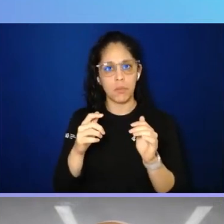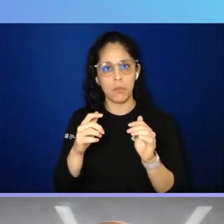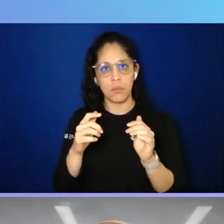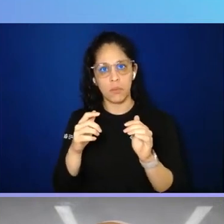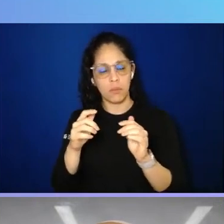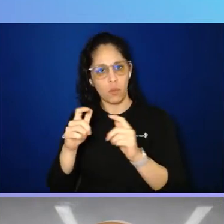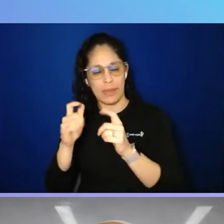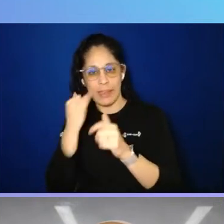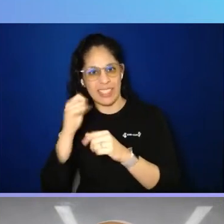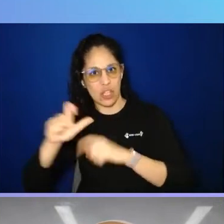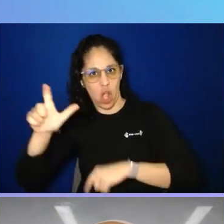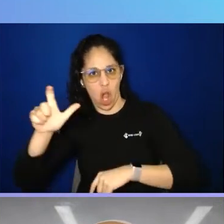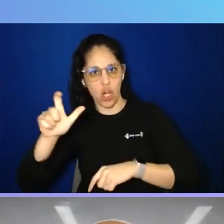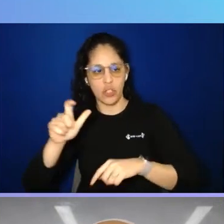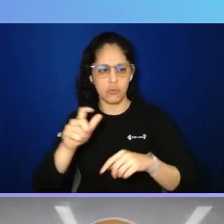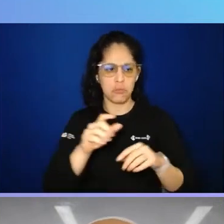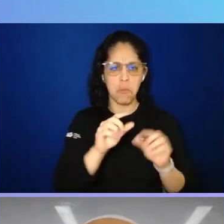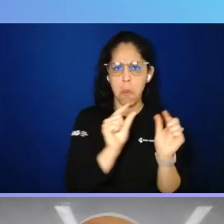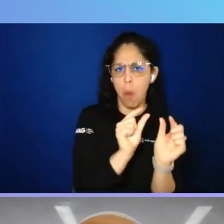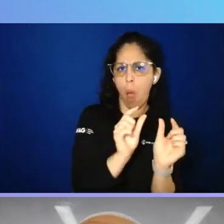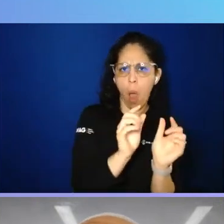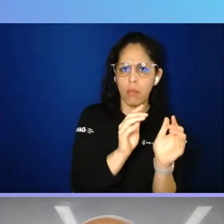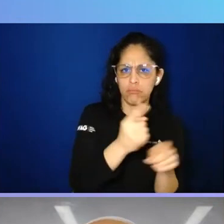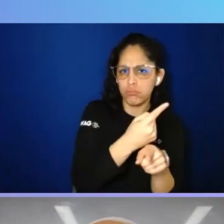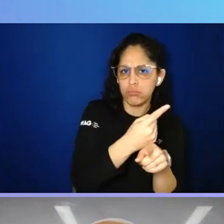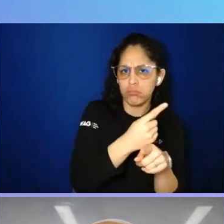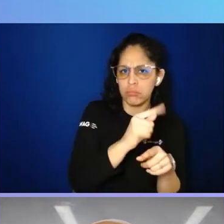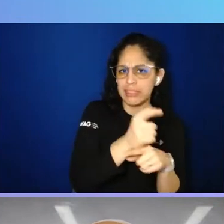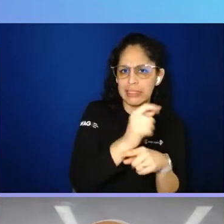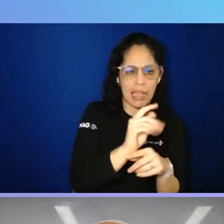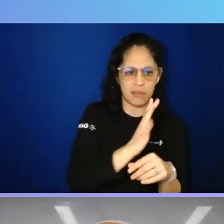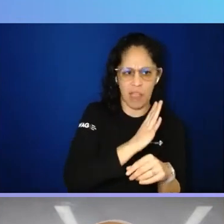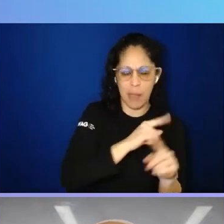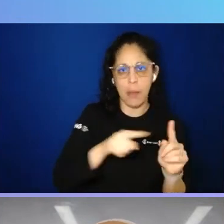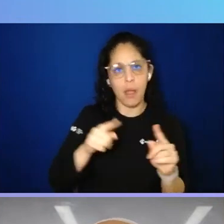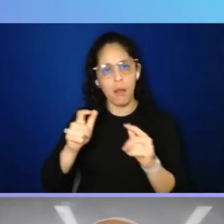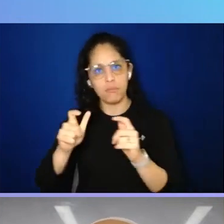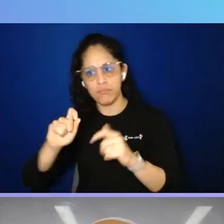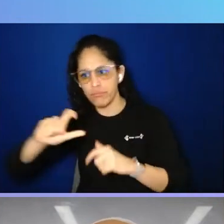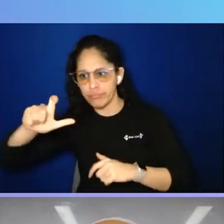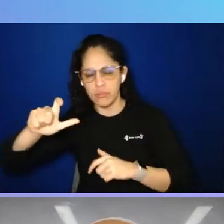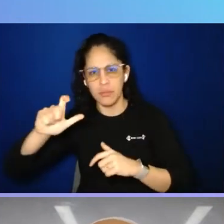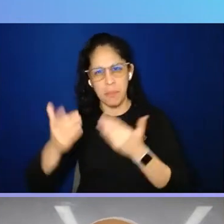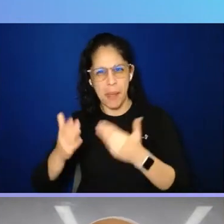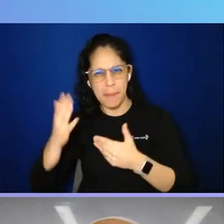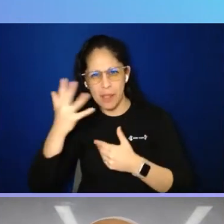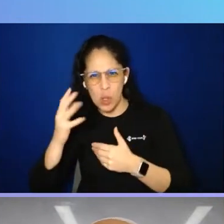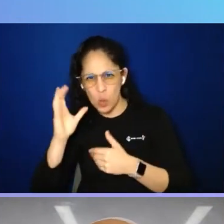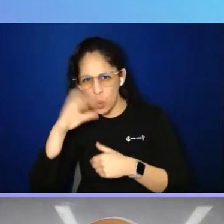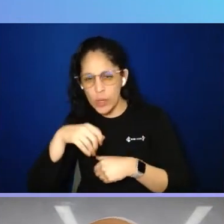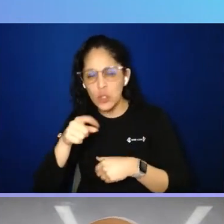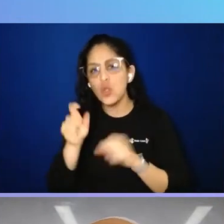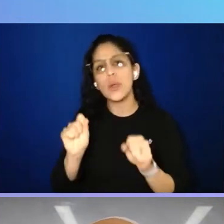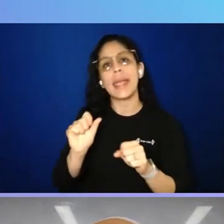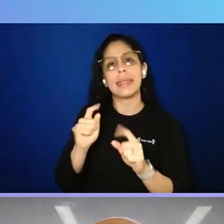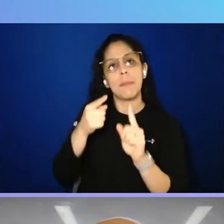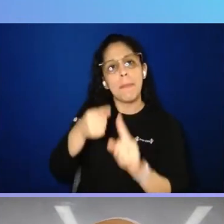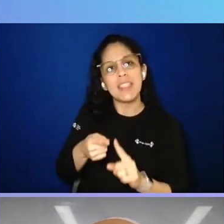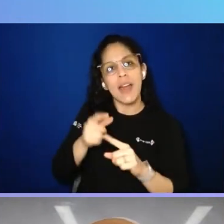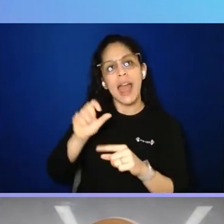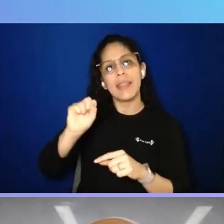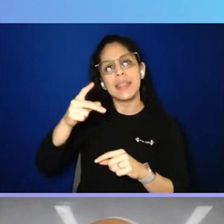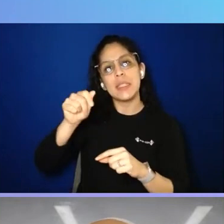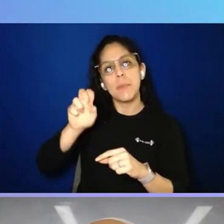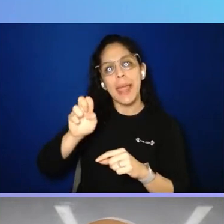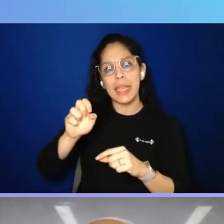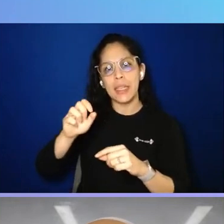and text might be too close together. But you can actually specify the system spacing between those